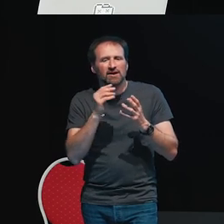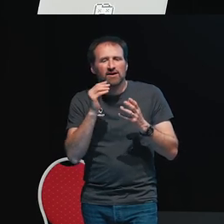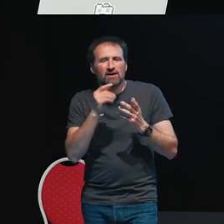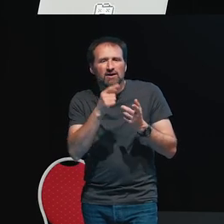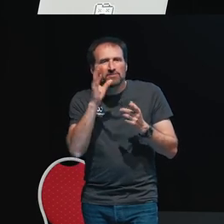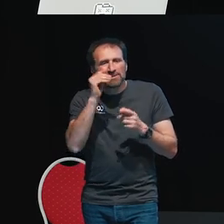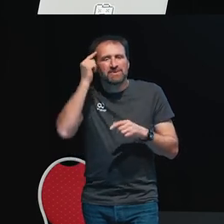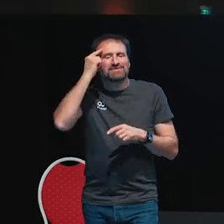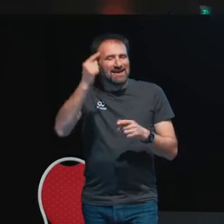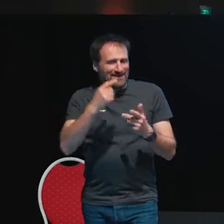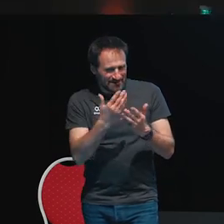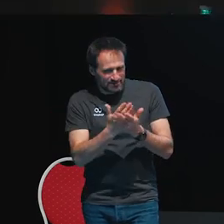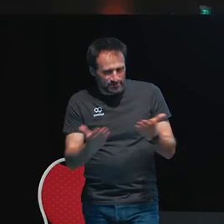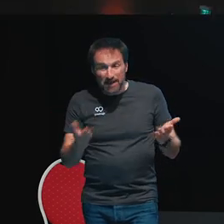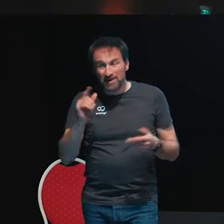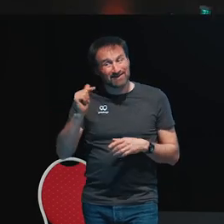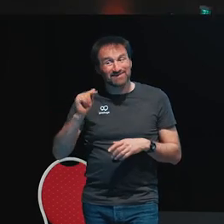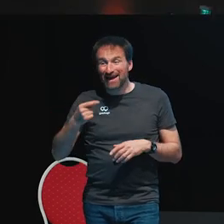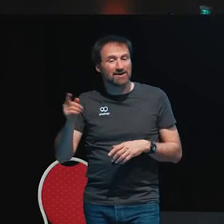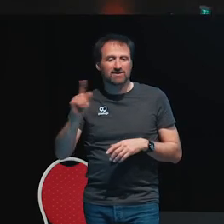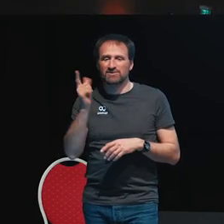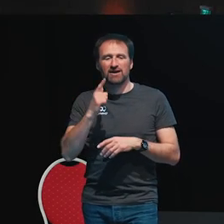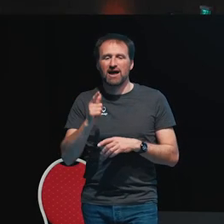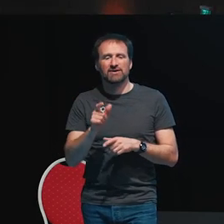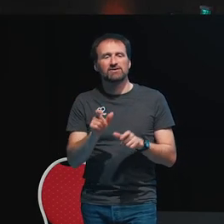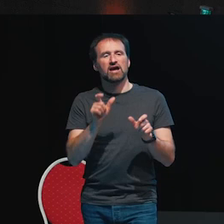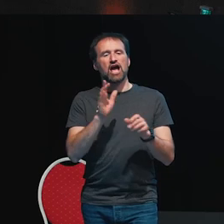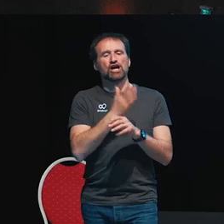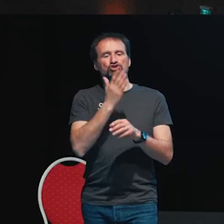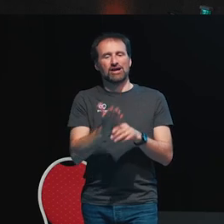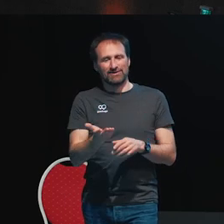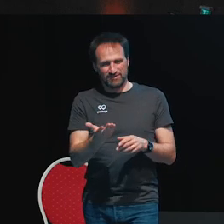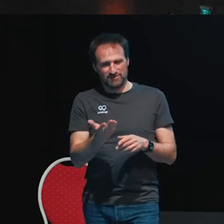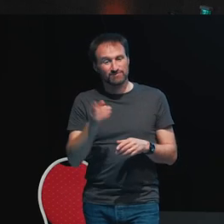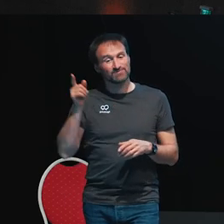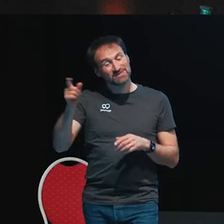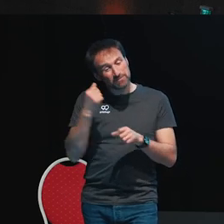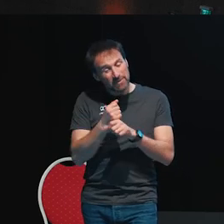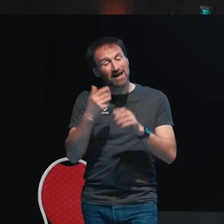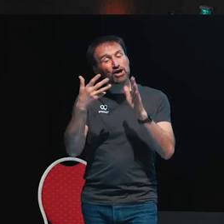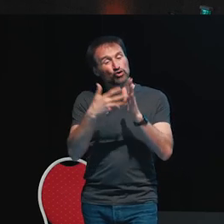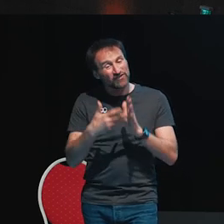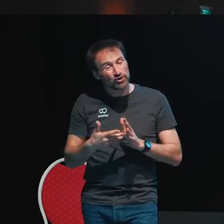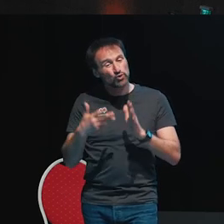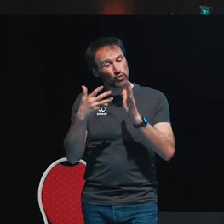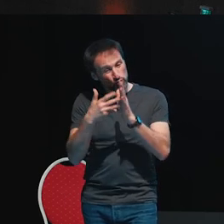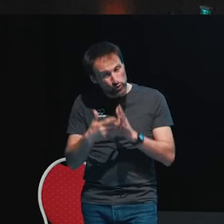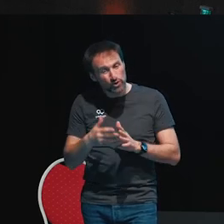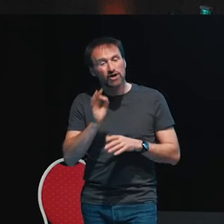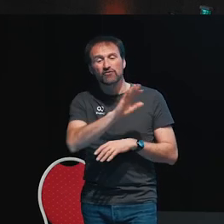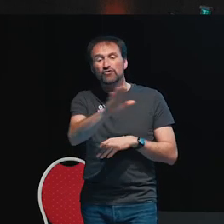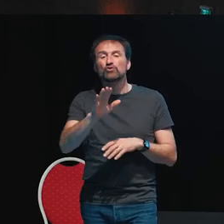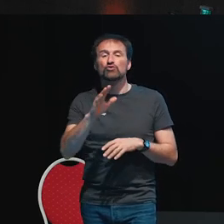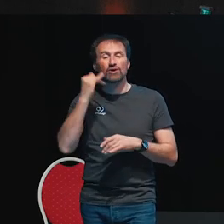that. But you get to use those outside reviews to iterate your ideas. At this point, you